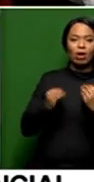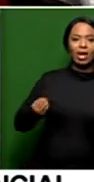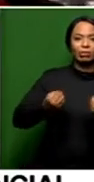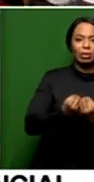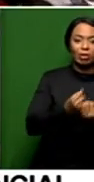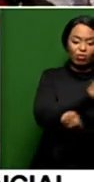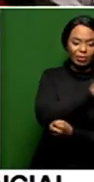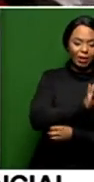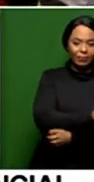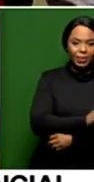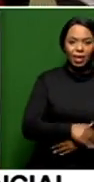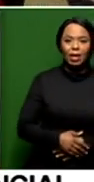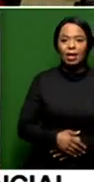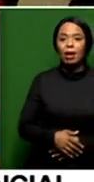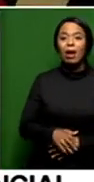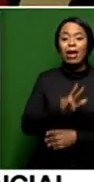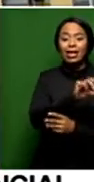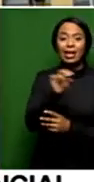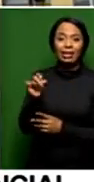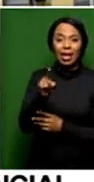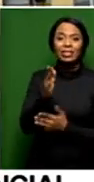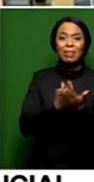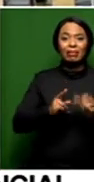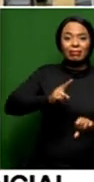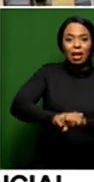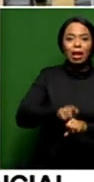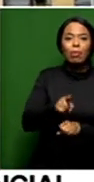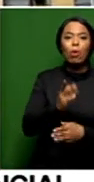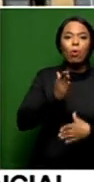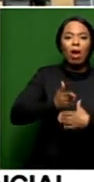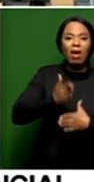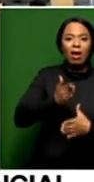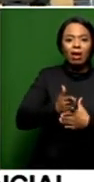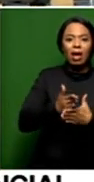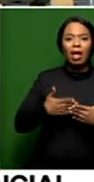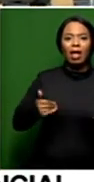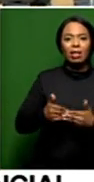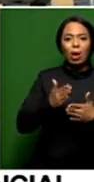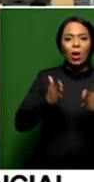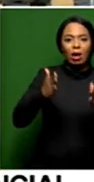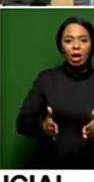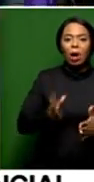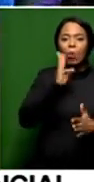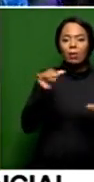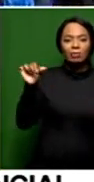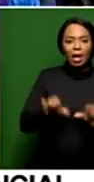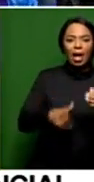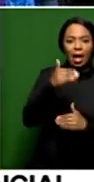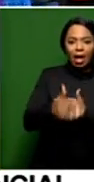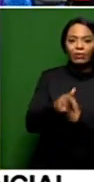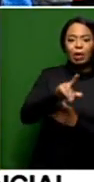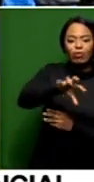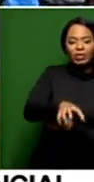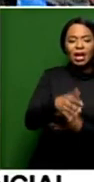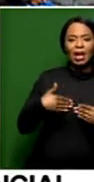organization. Only some of the 800 temporary COVID-19 healthcare workers will be retained. This after the Provincial Health